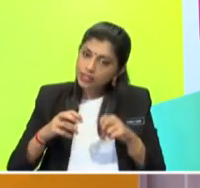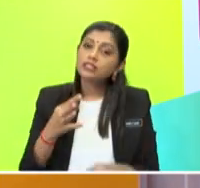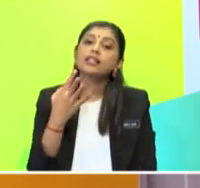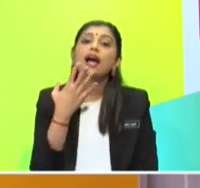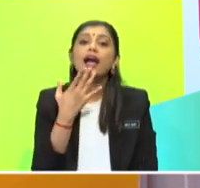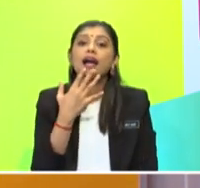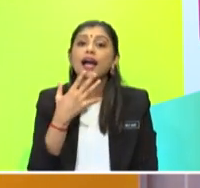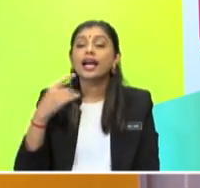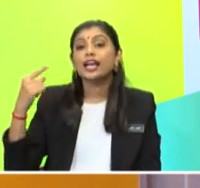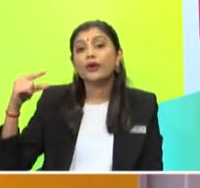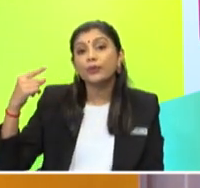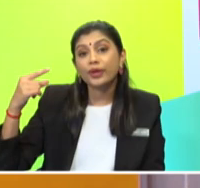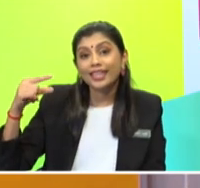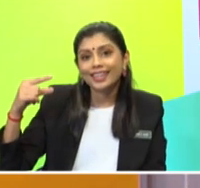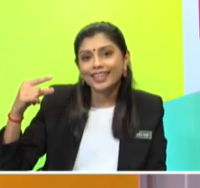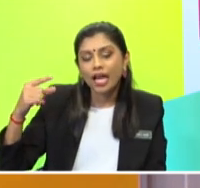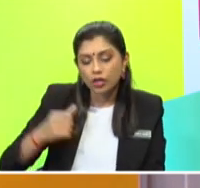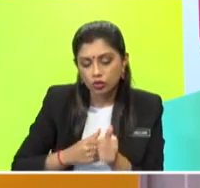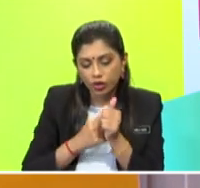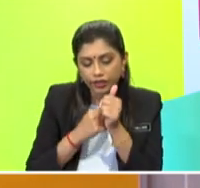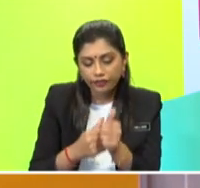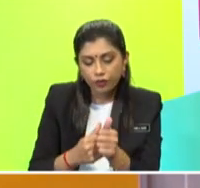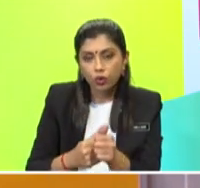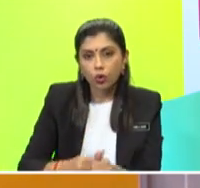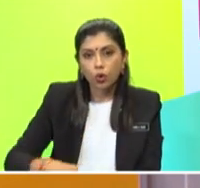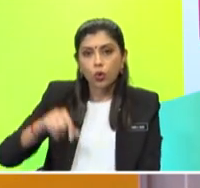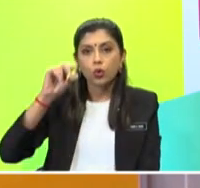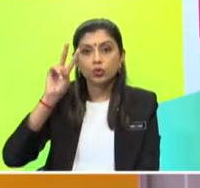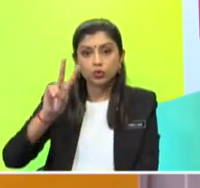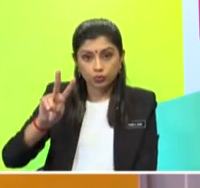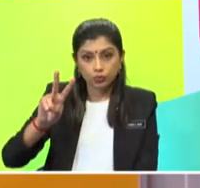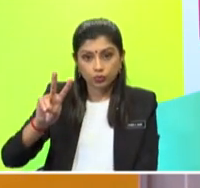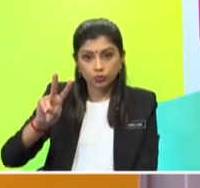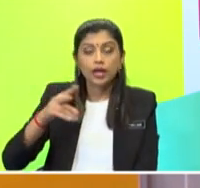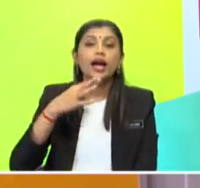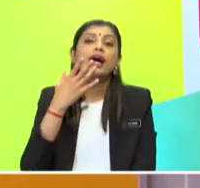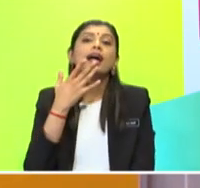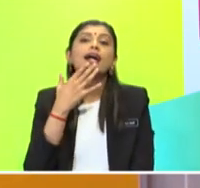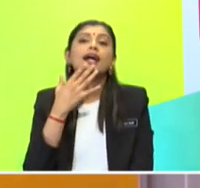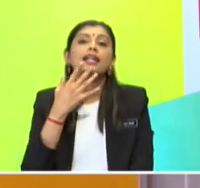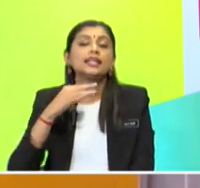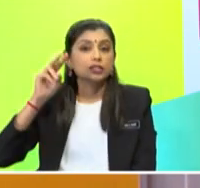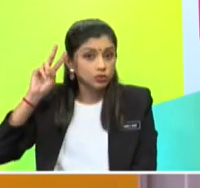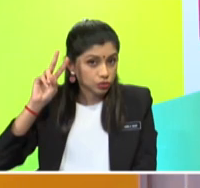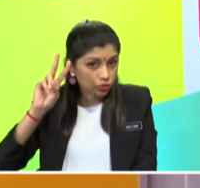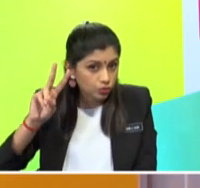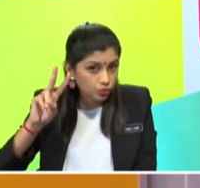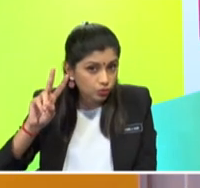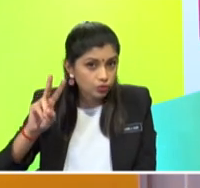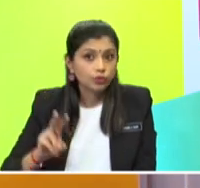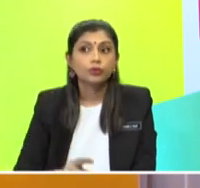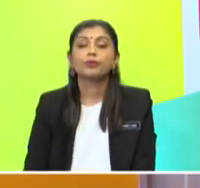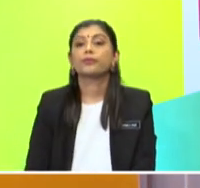grows color two. I'm saying this very slow and clear. All right, so color